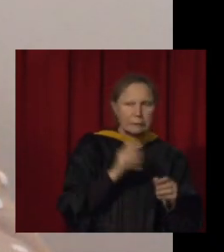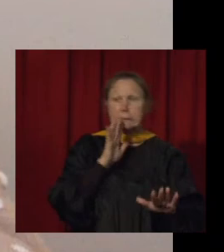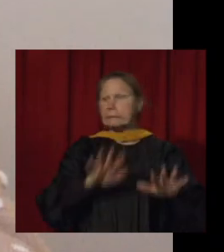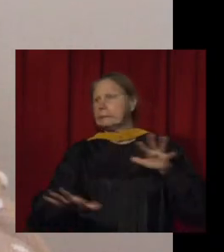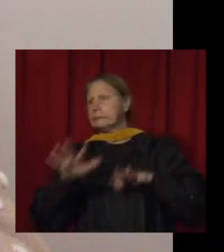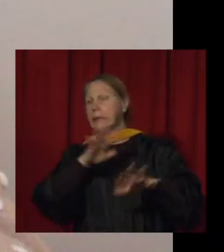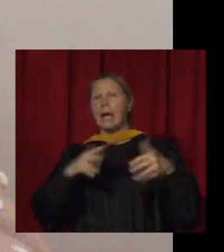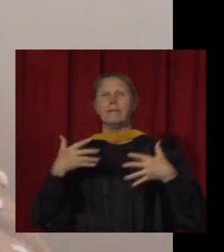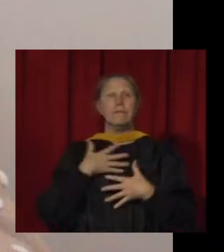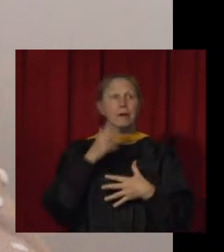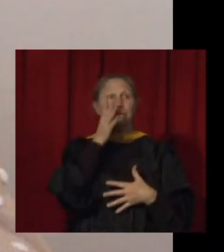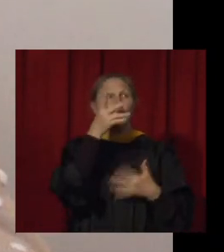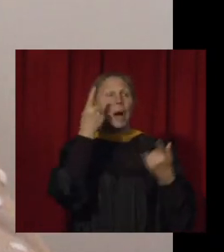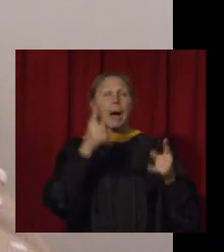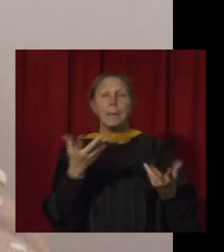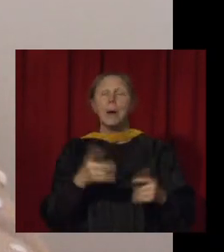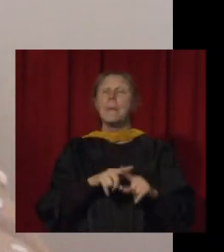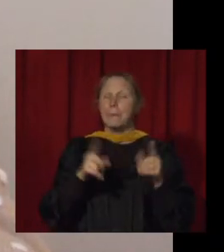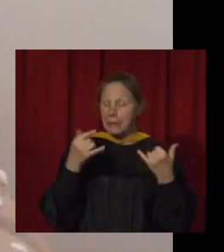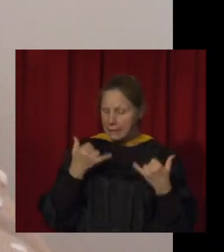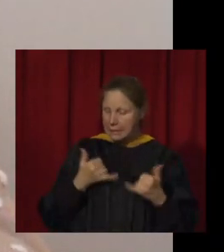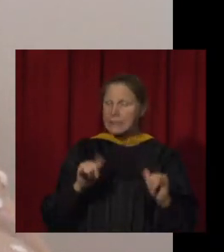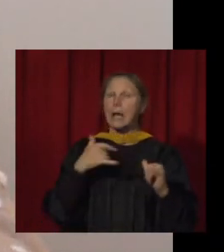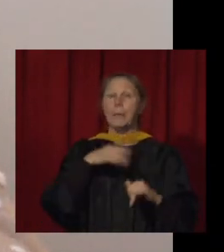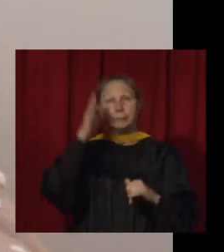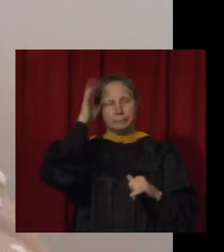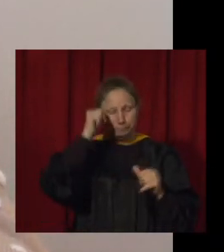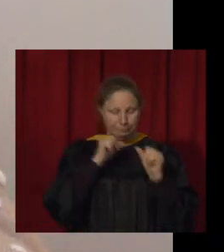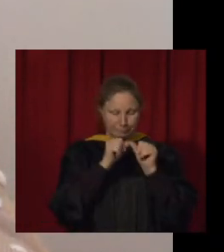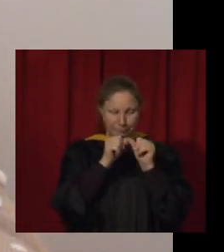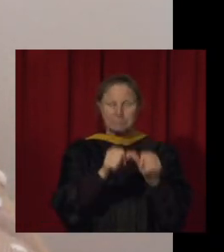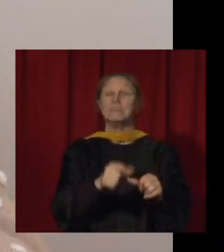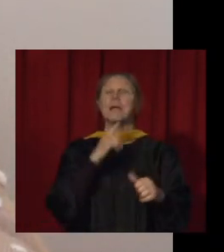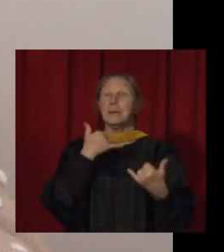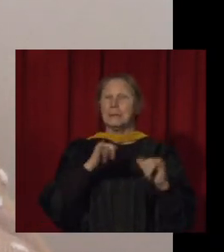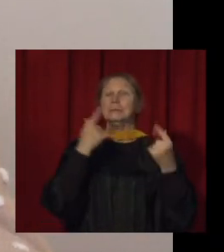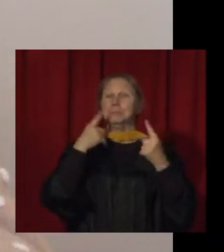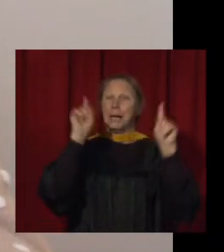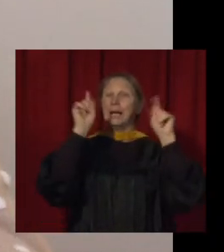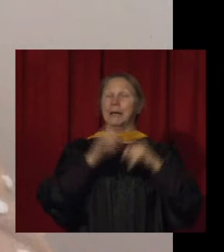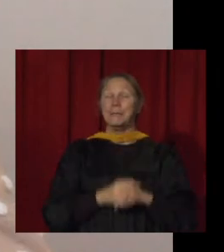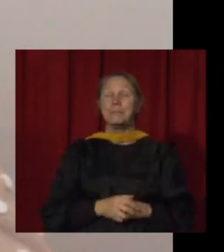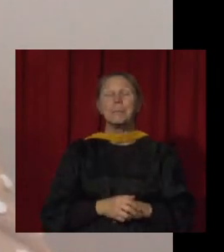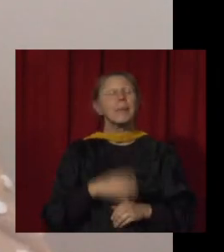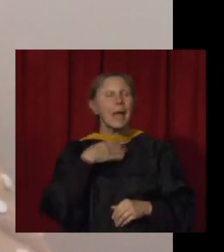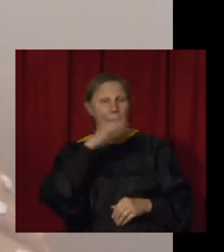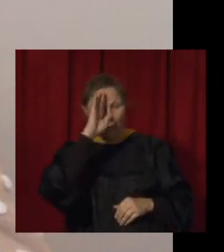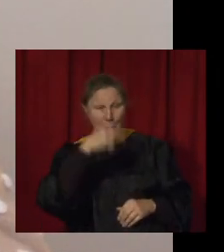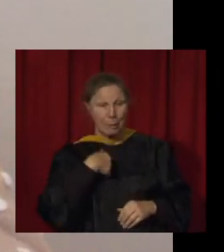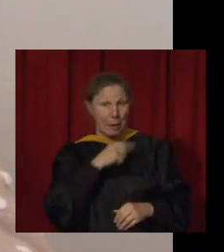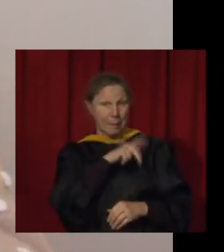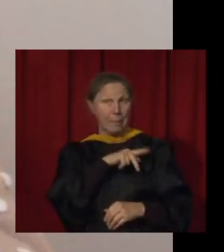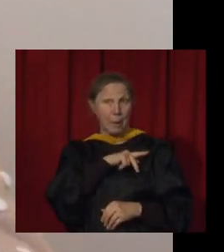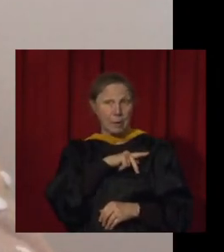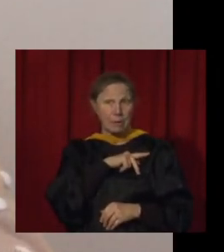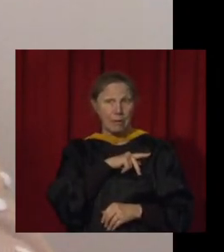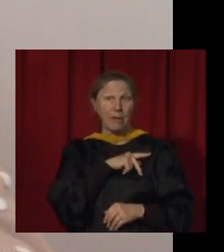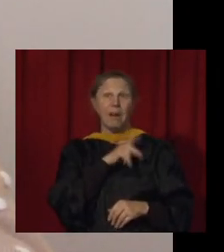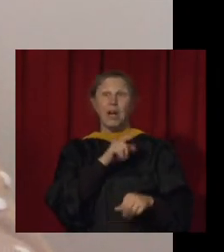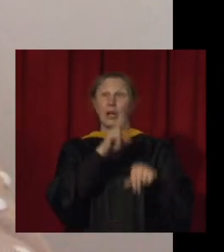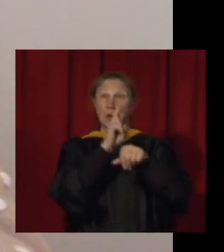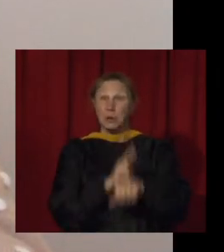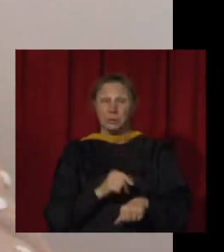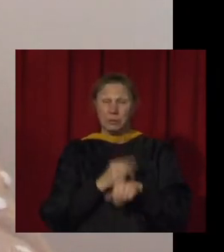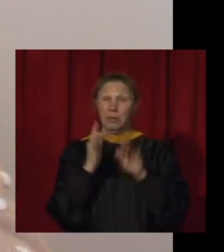and fear about the future, but nevertheless, we prospered and here we are today. I know for me personally, adjusting to